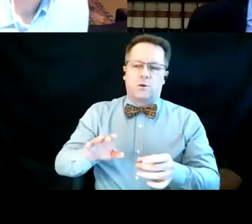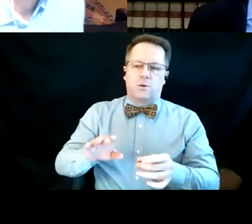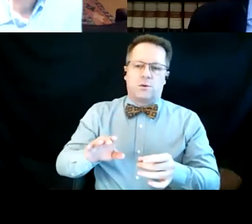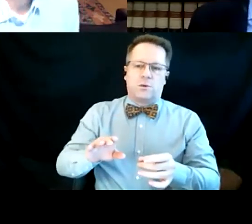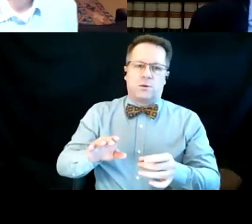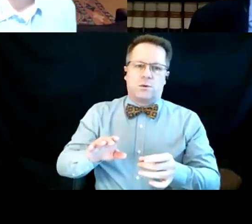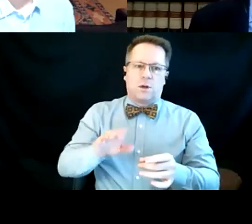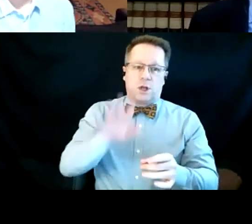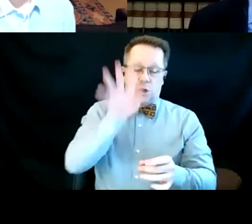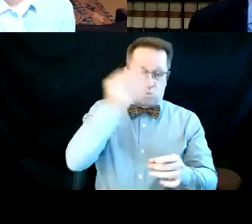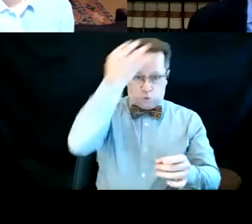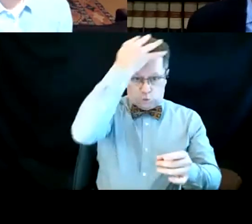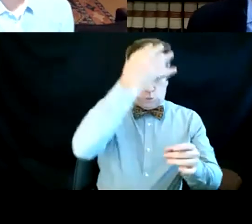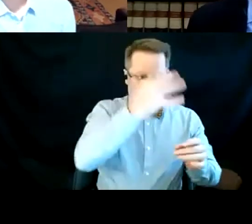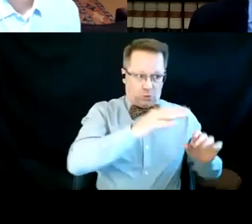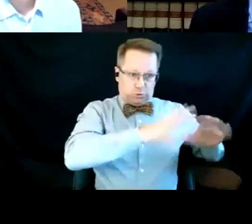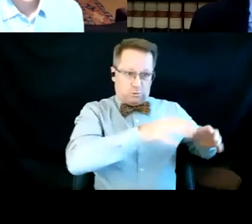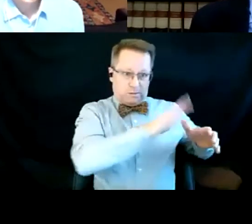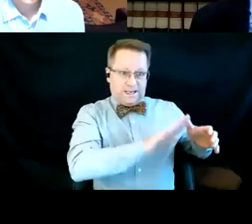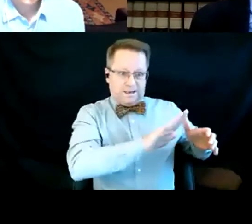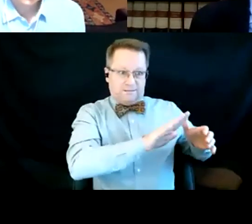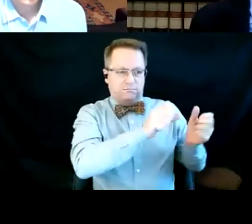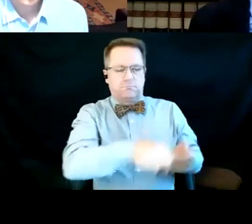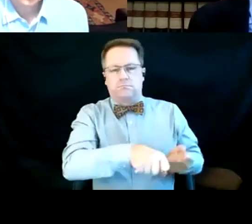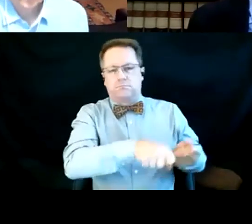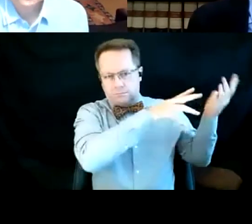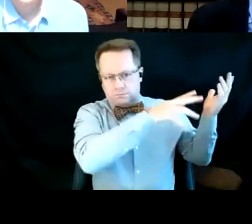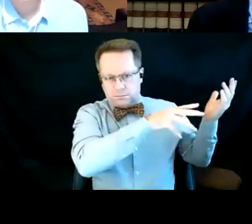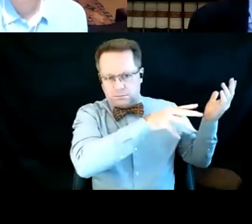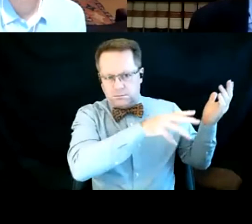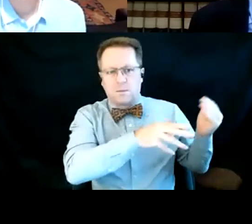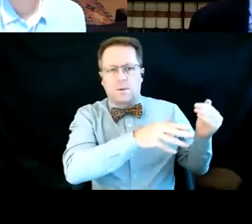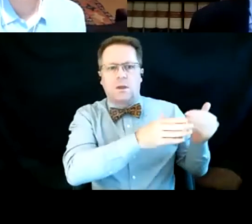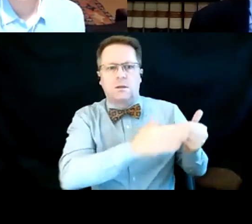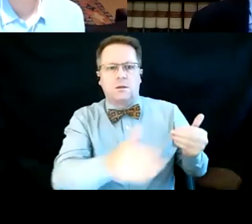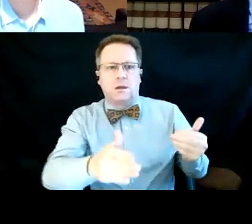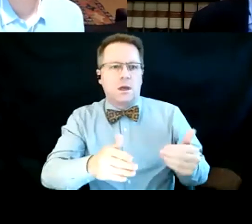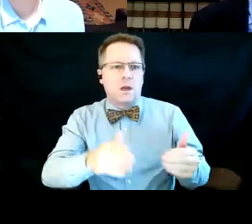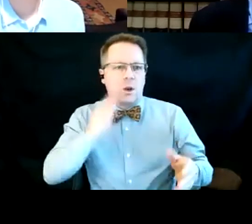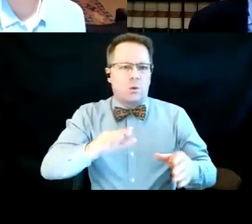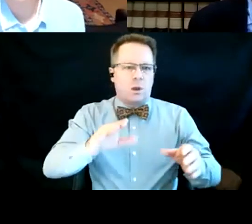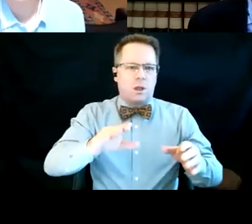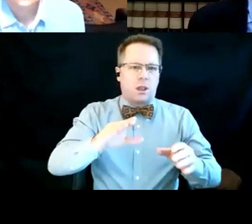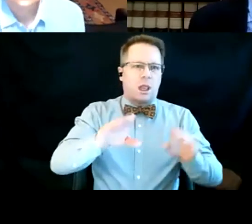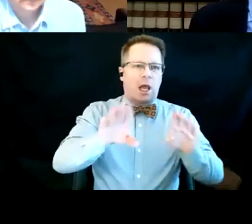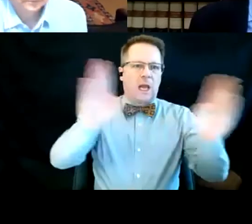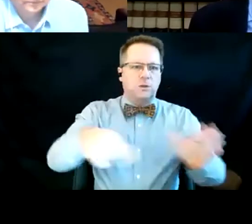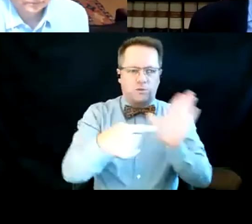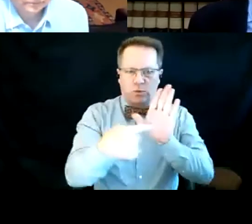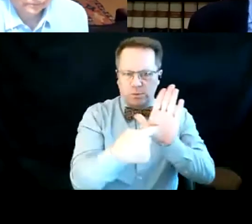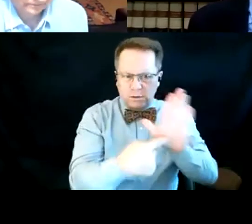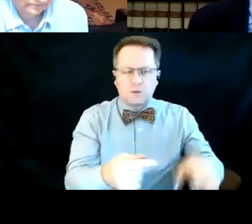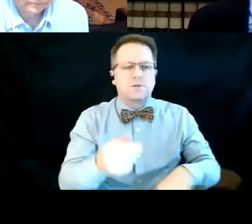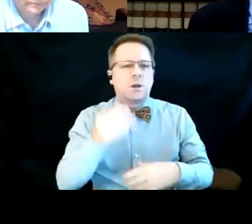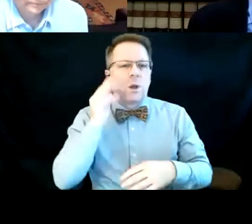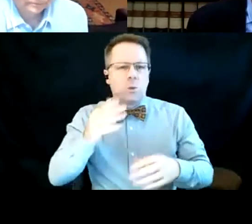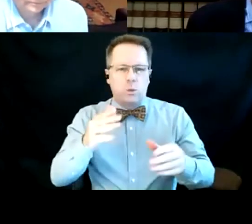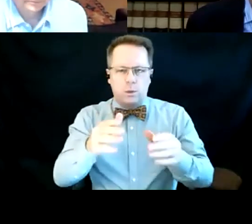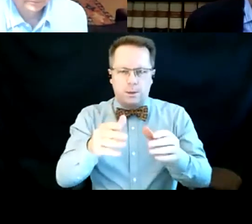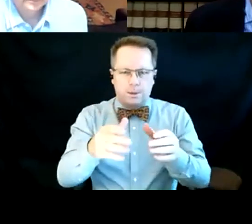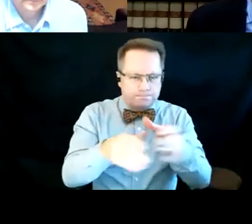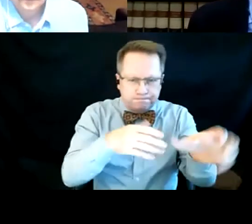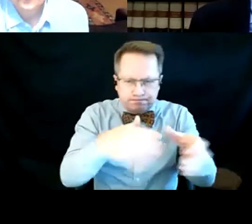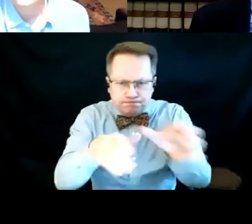include everyone will be the starting point for divvying up the House. There may still be some other litigation to try to make sure that those numbers are